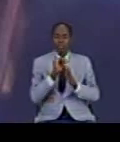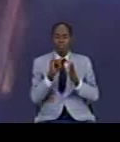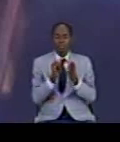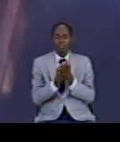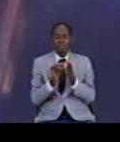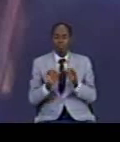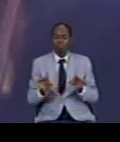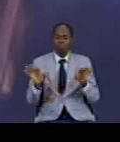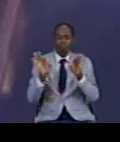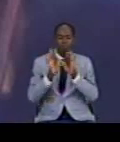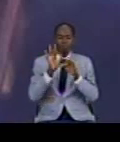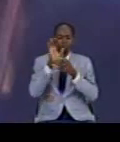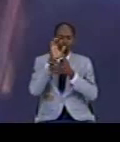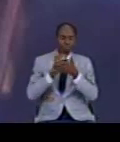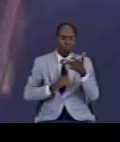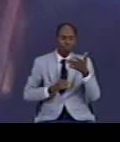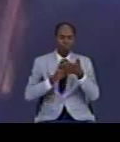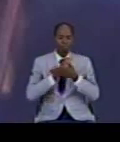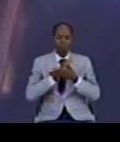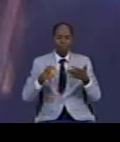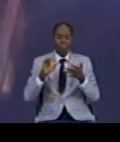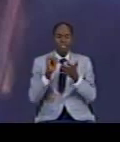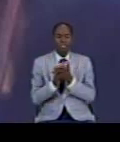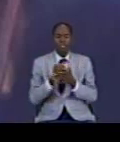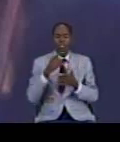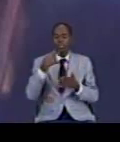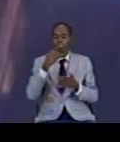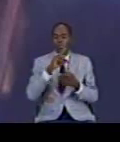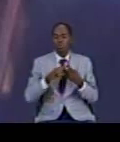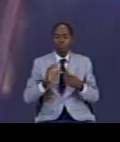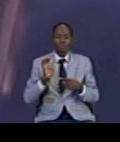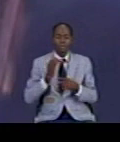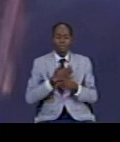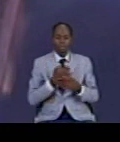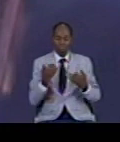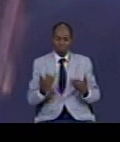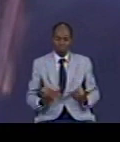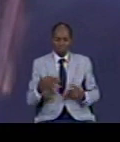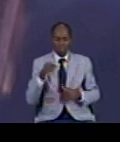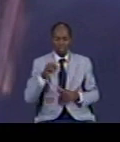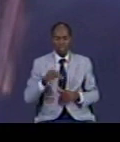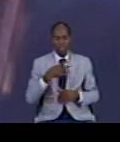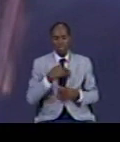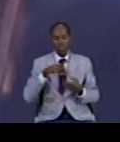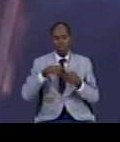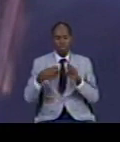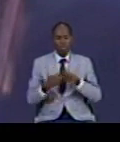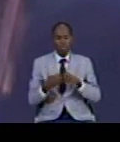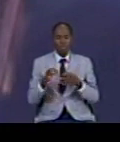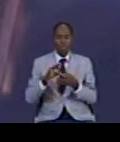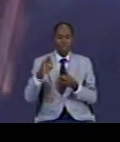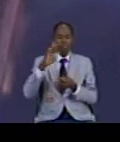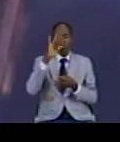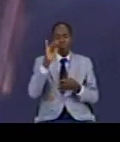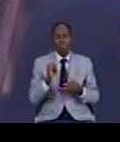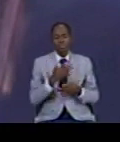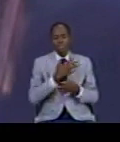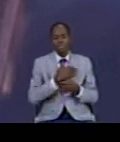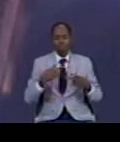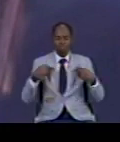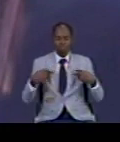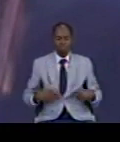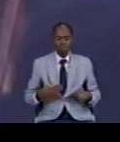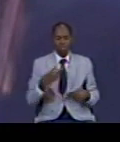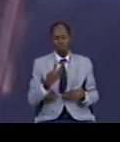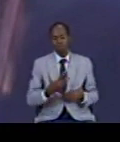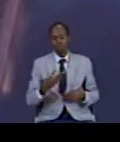relevant passages that really speak to our present needs and problems, spiritually and physically and